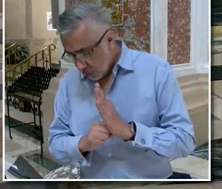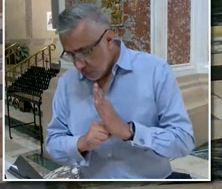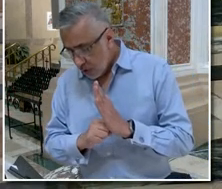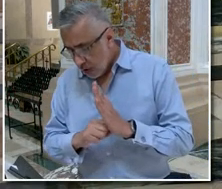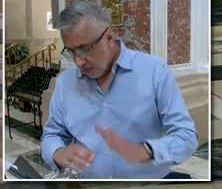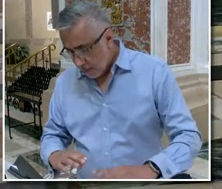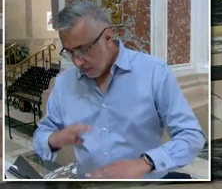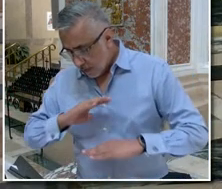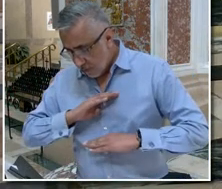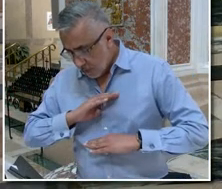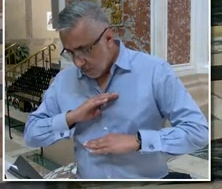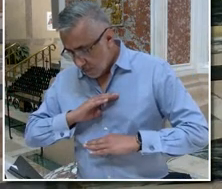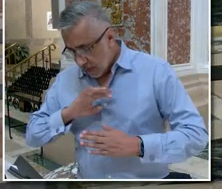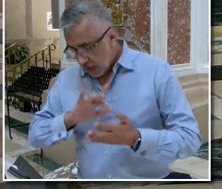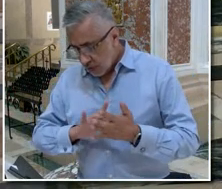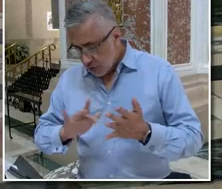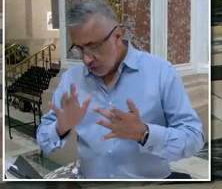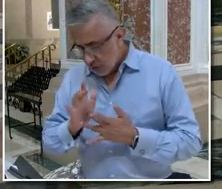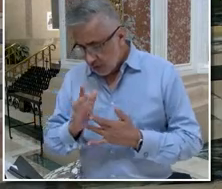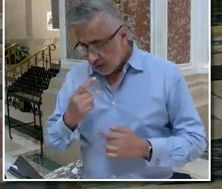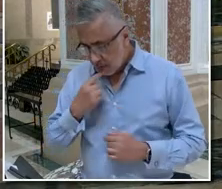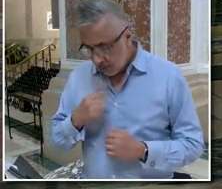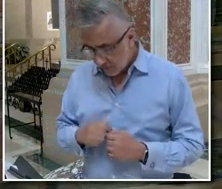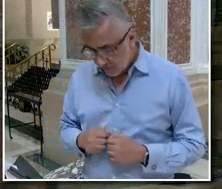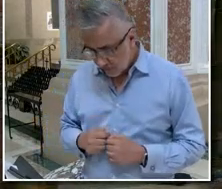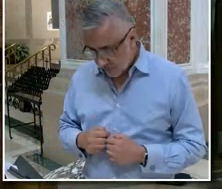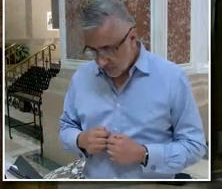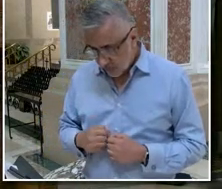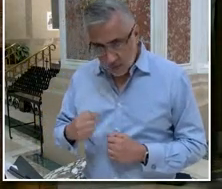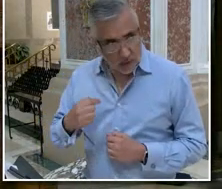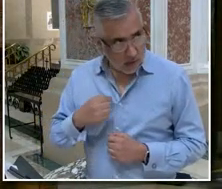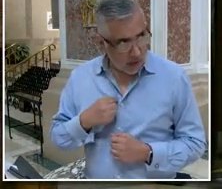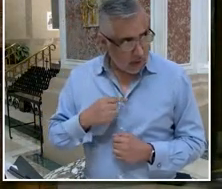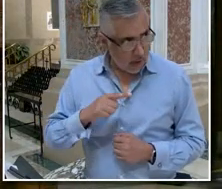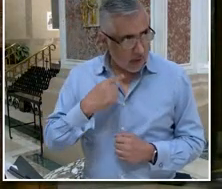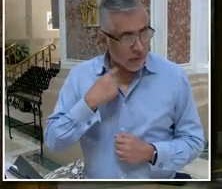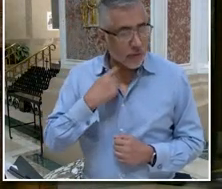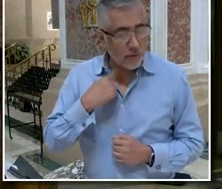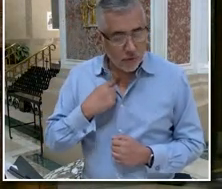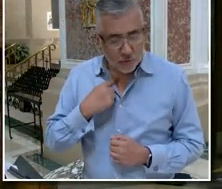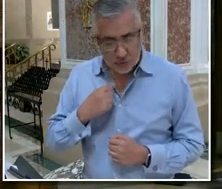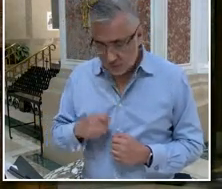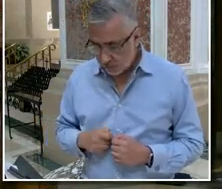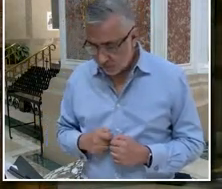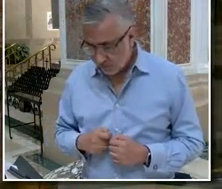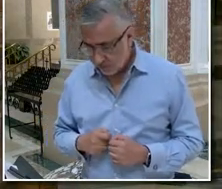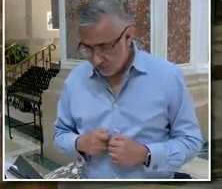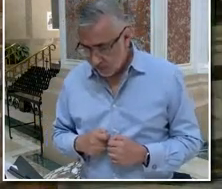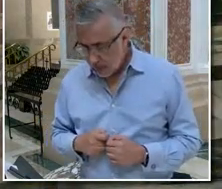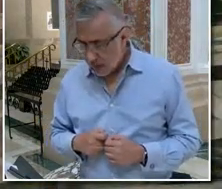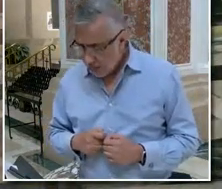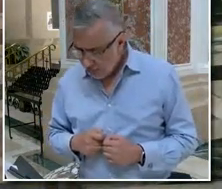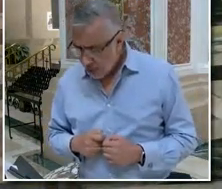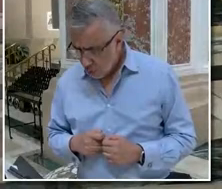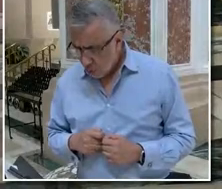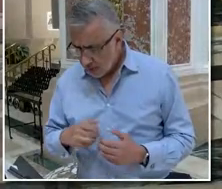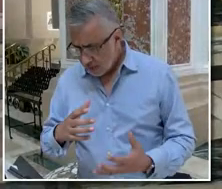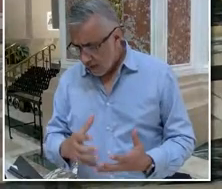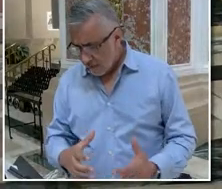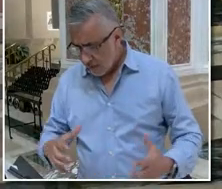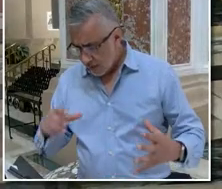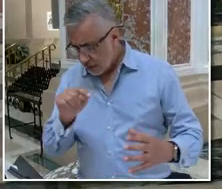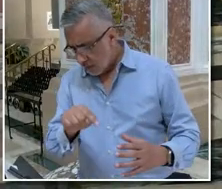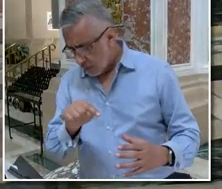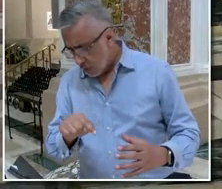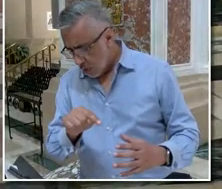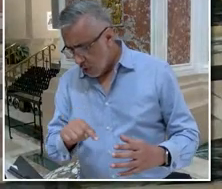be fulfilled, Jesus said, "I thirst." There was a vessel filled